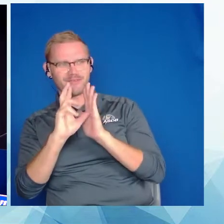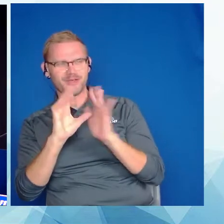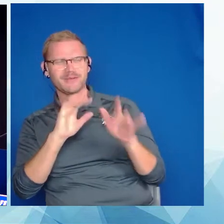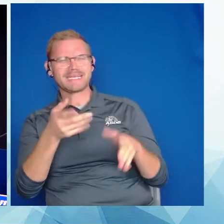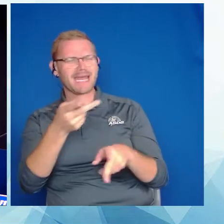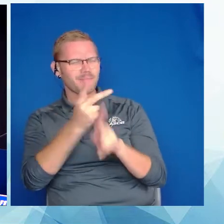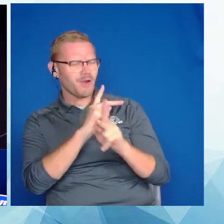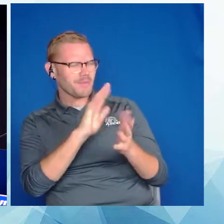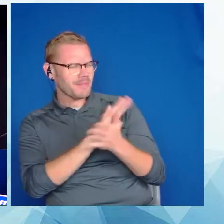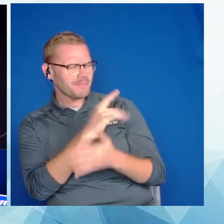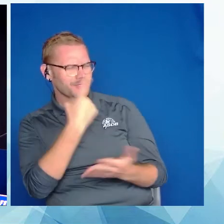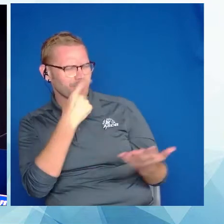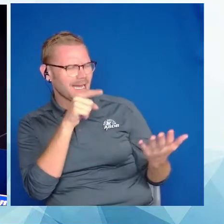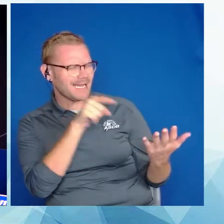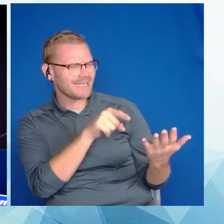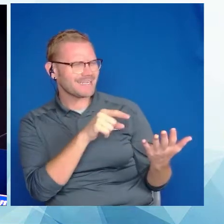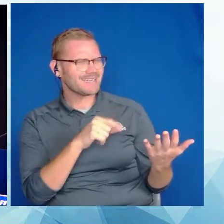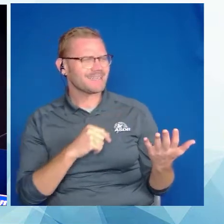paper?